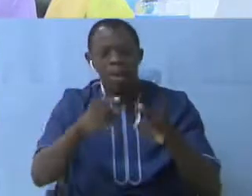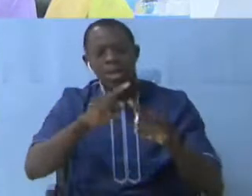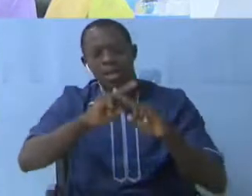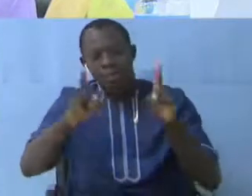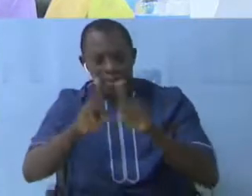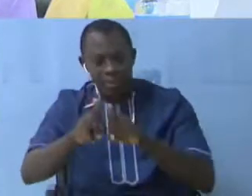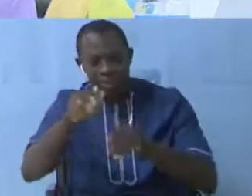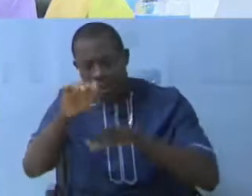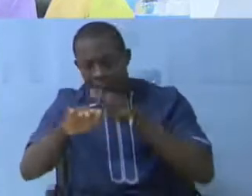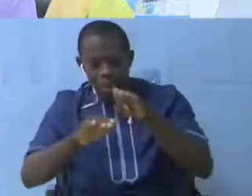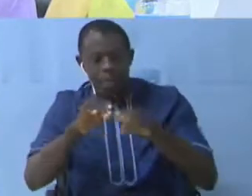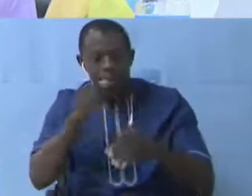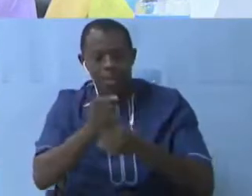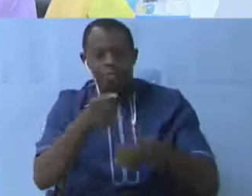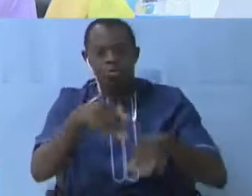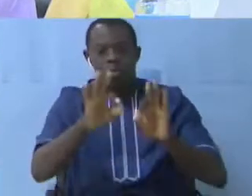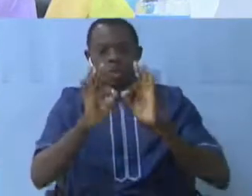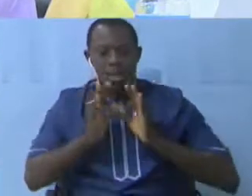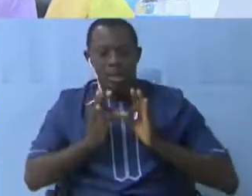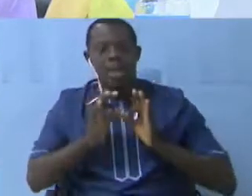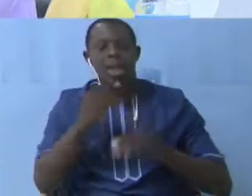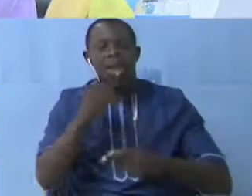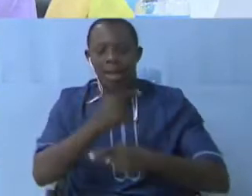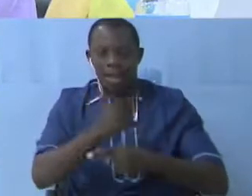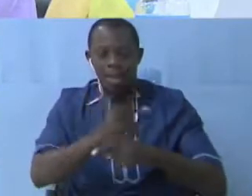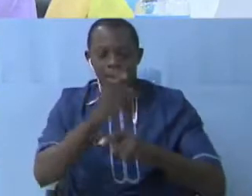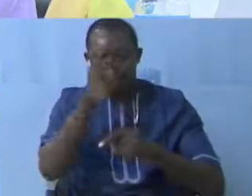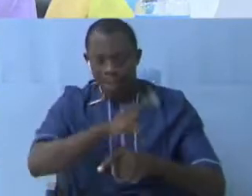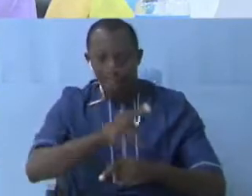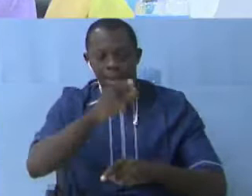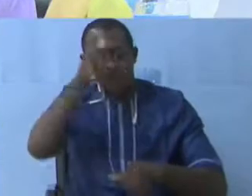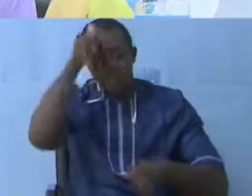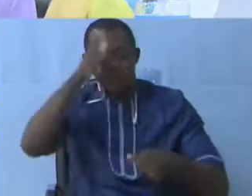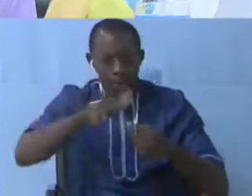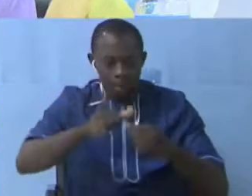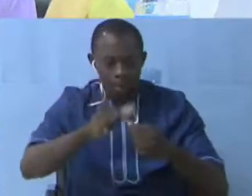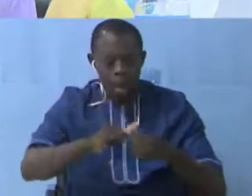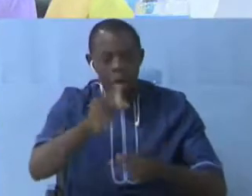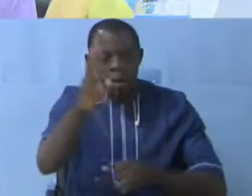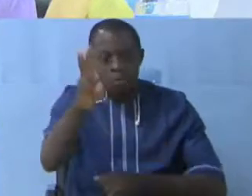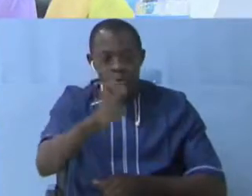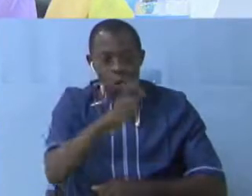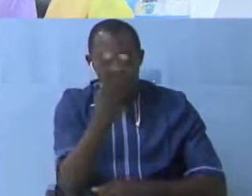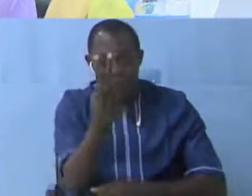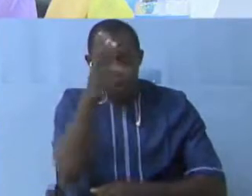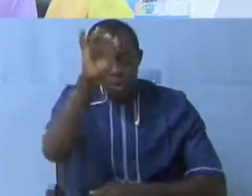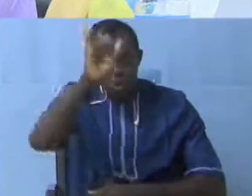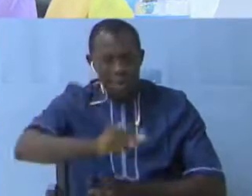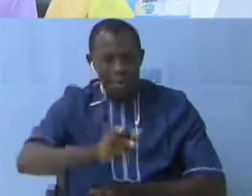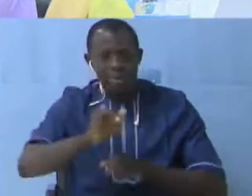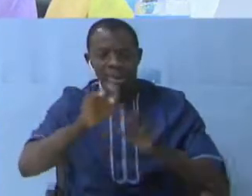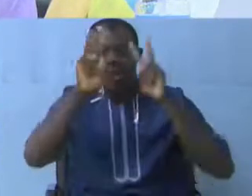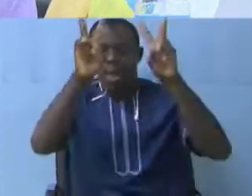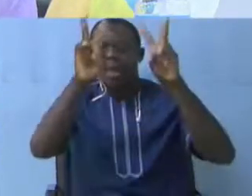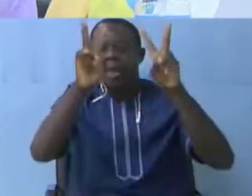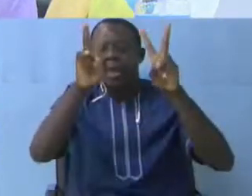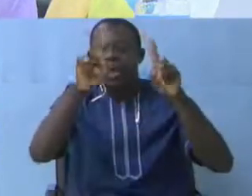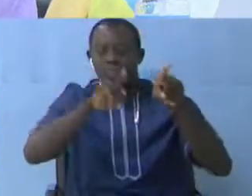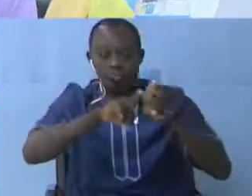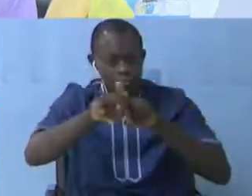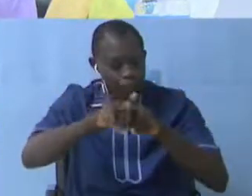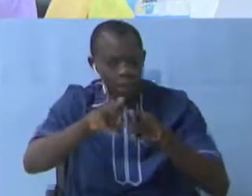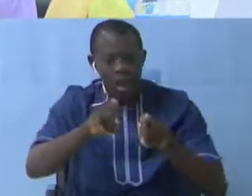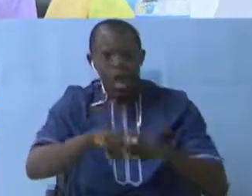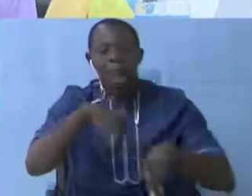for the Gambia to remember that 22 years of Yaya Jammeh was synonymous of human